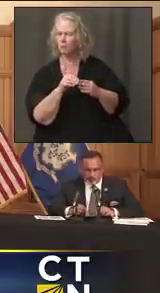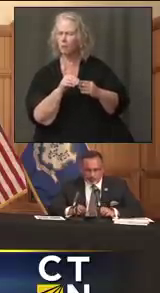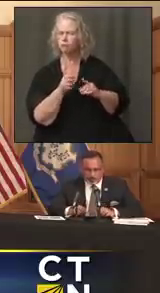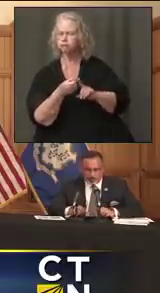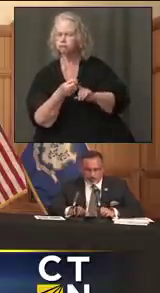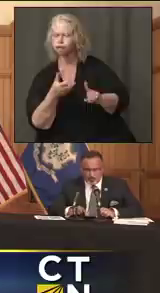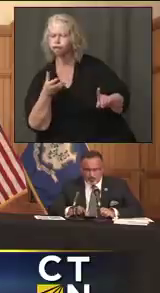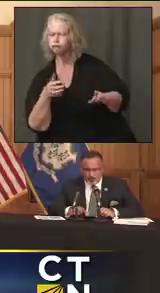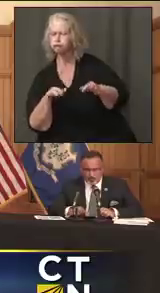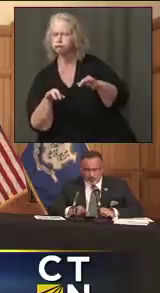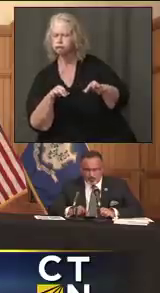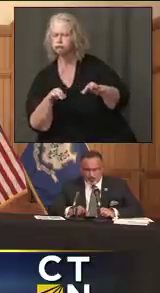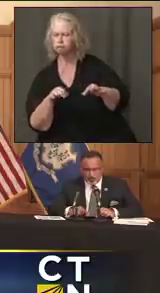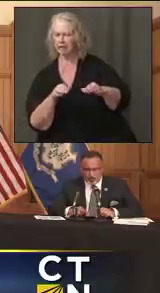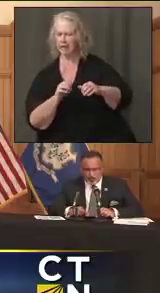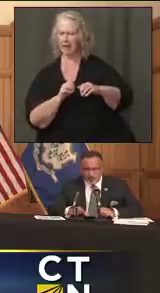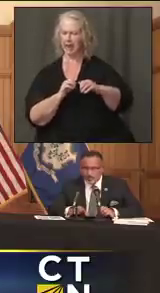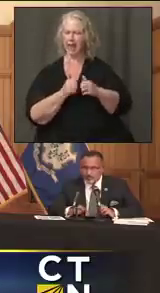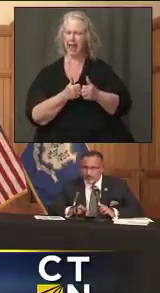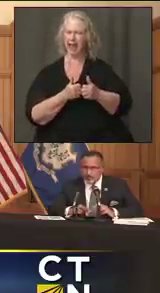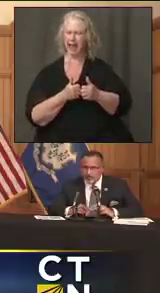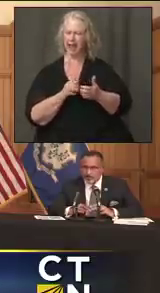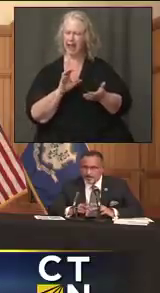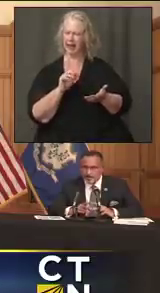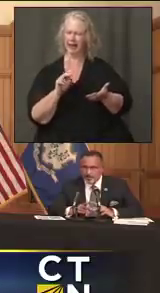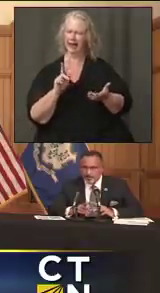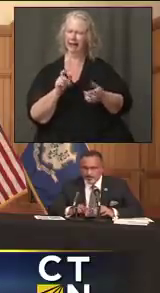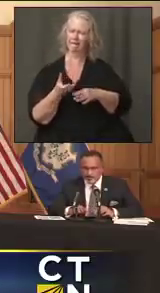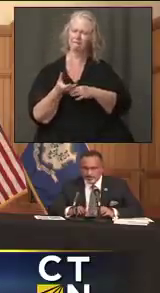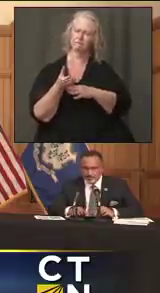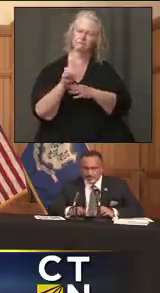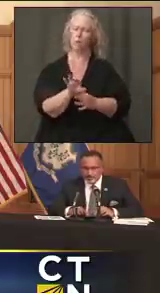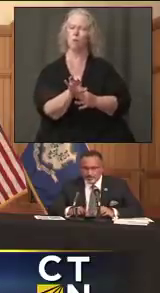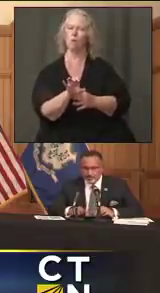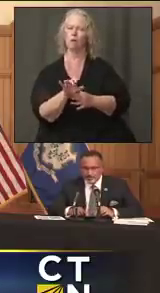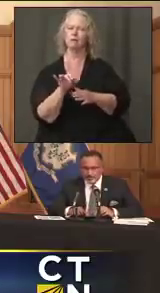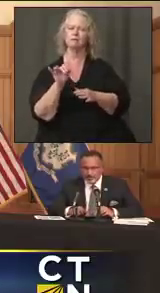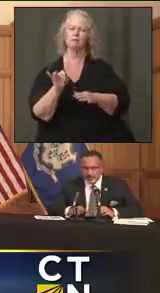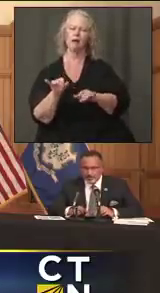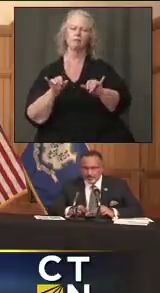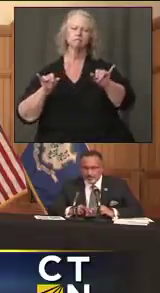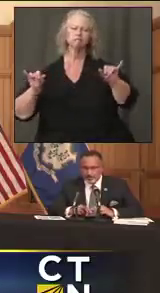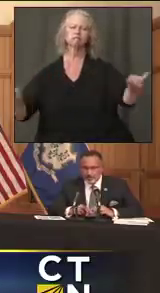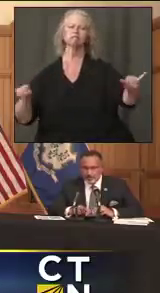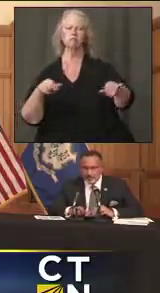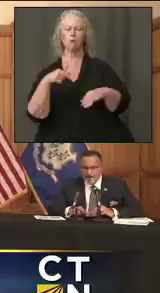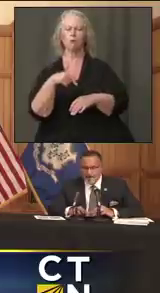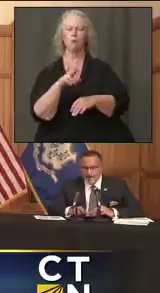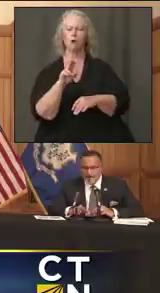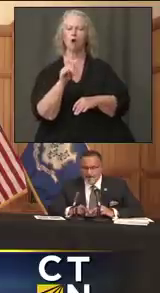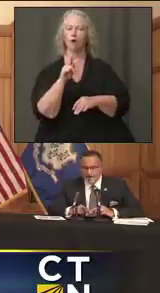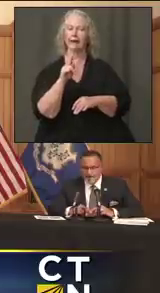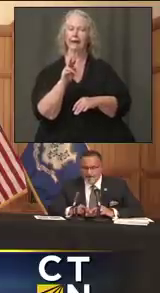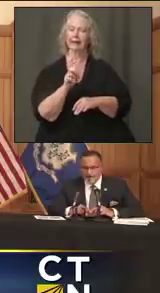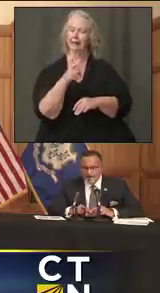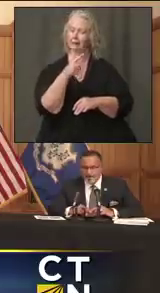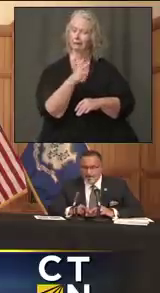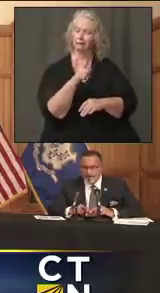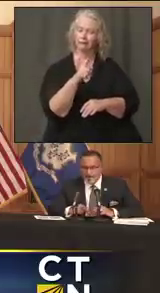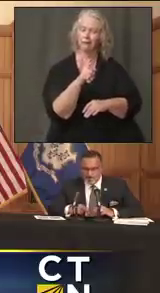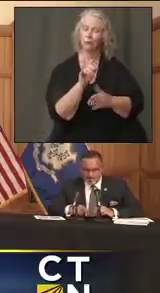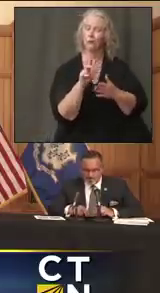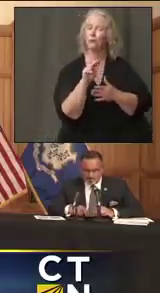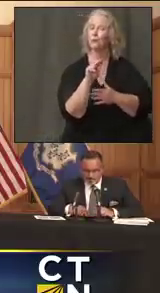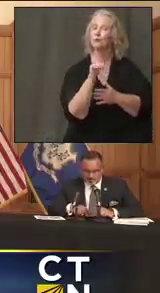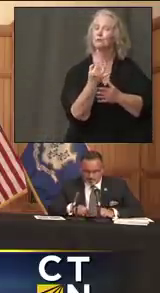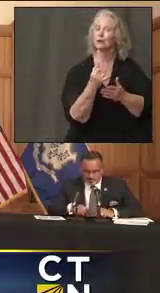how Connecticut can actually really enforce this tri-state quarantine. Governor Murphy in New Jersey today, for example,